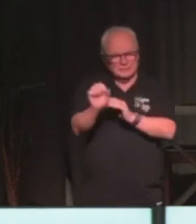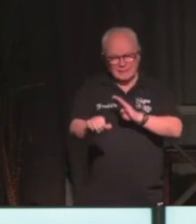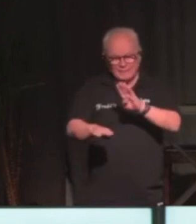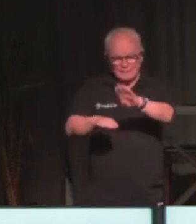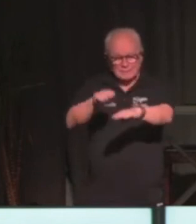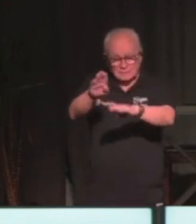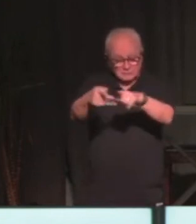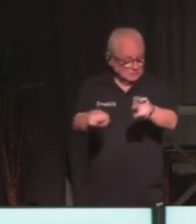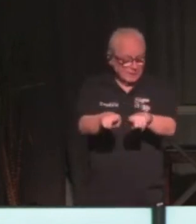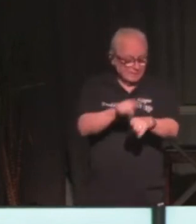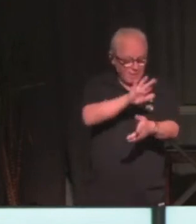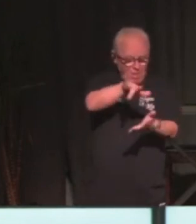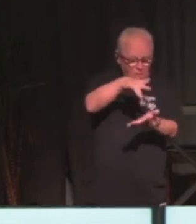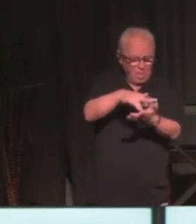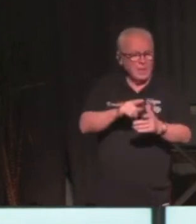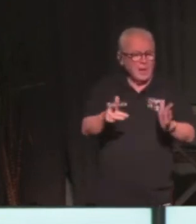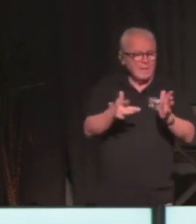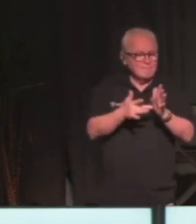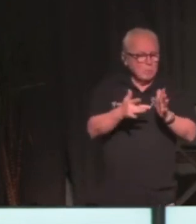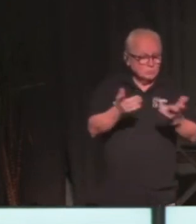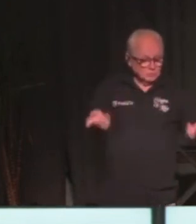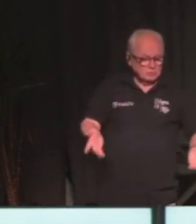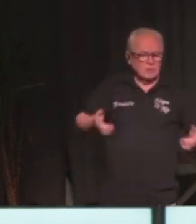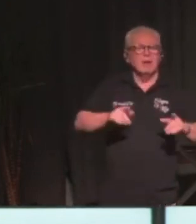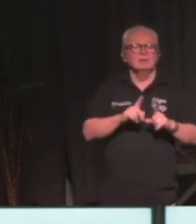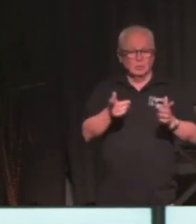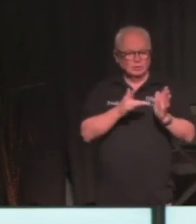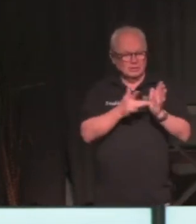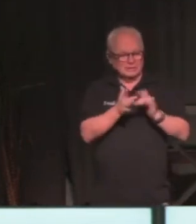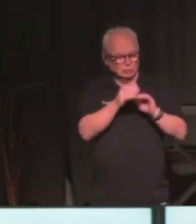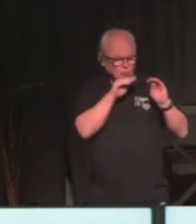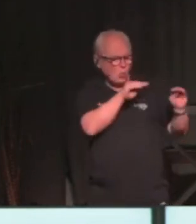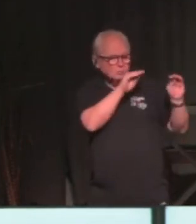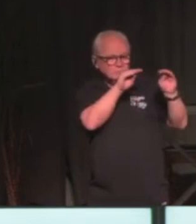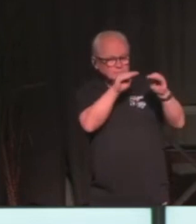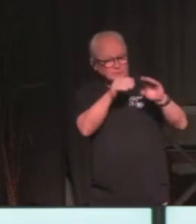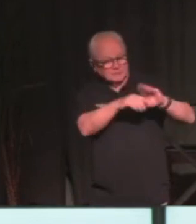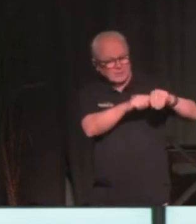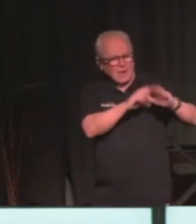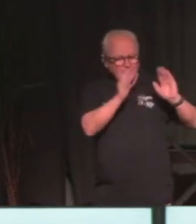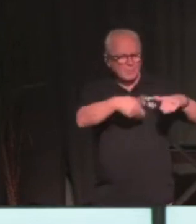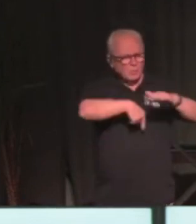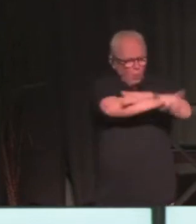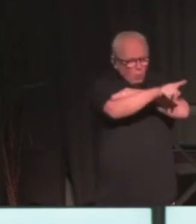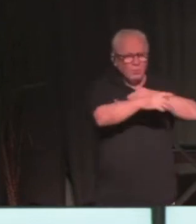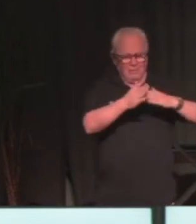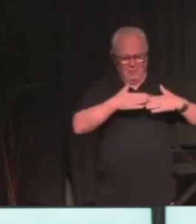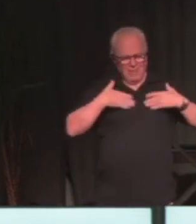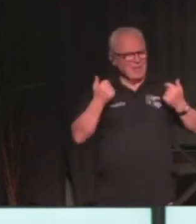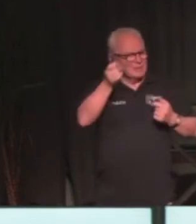of. And as part of that, what he taught them was to heal the sick,